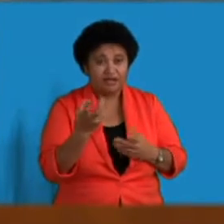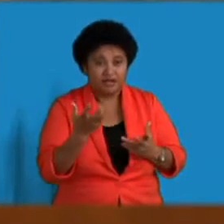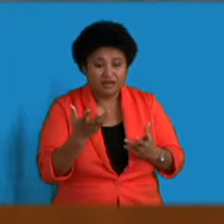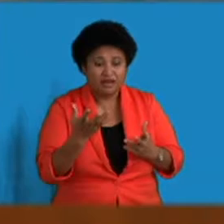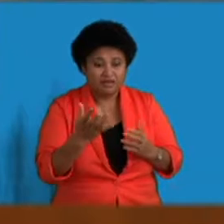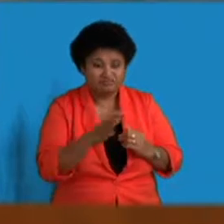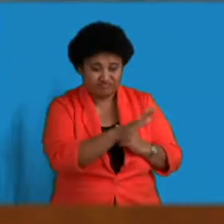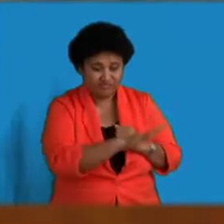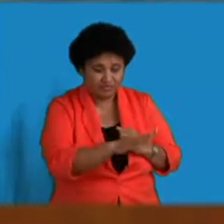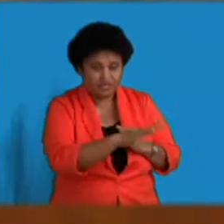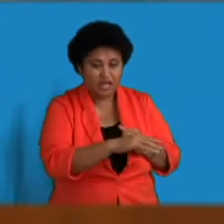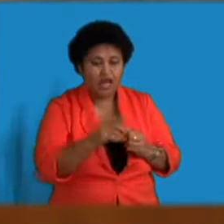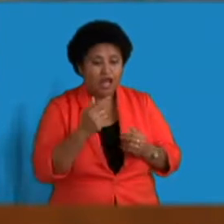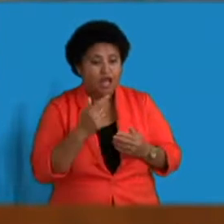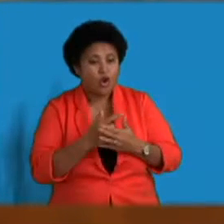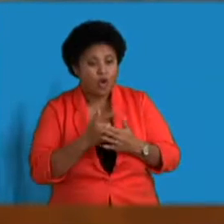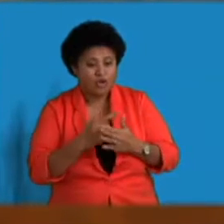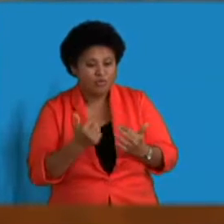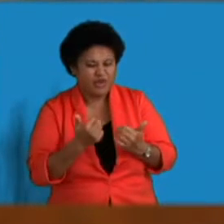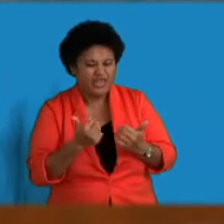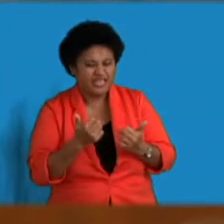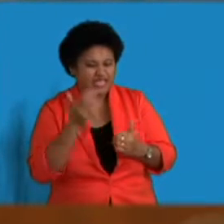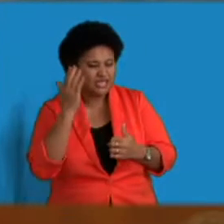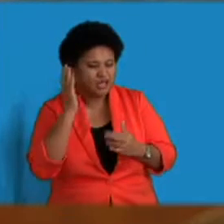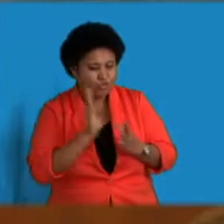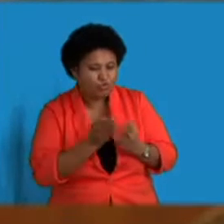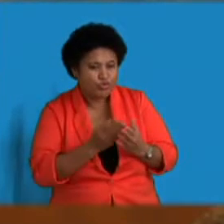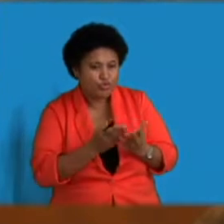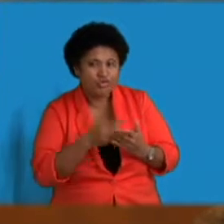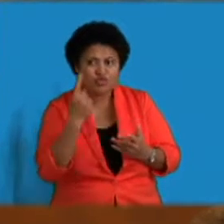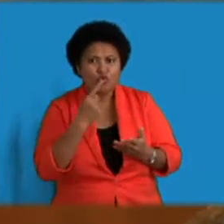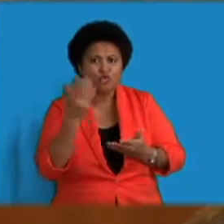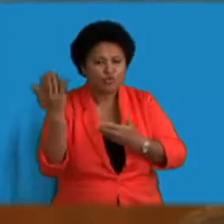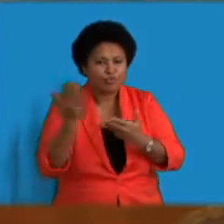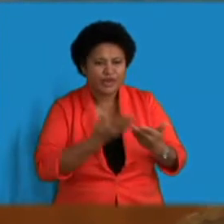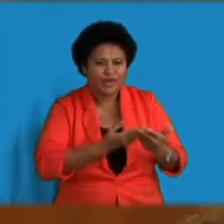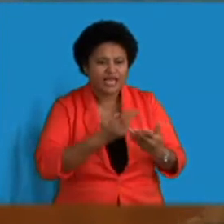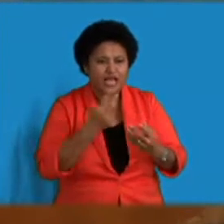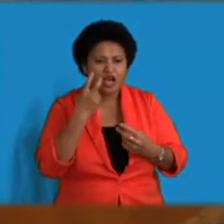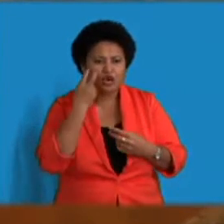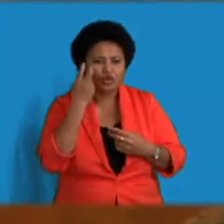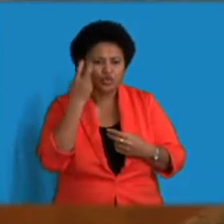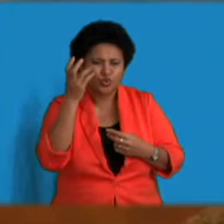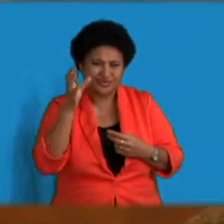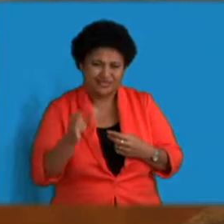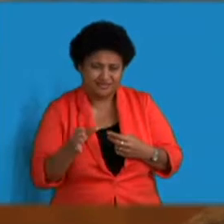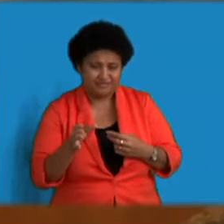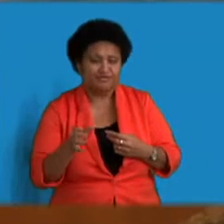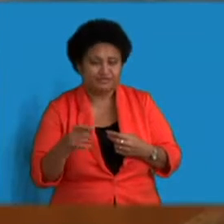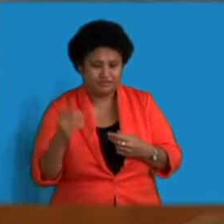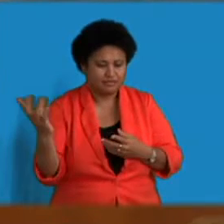tourists, and I was chairman of a school, and I noticed that the books were not properly kept.